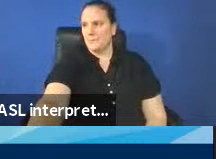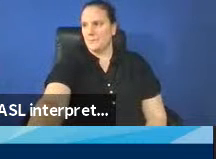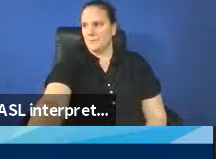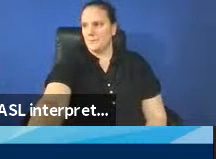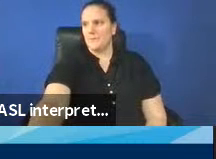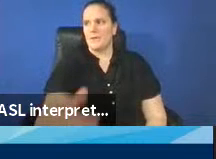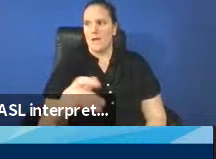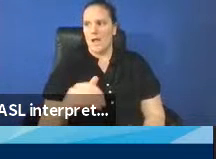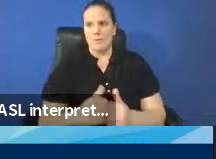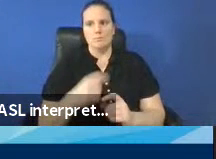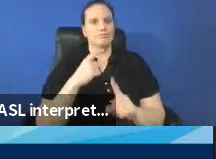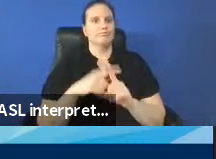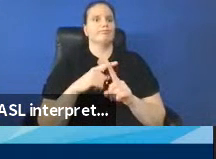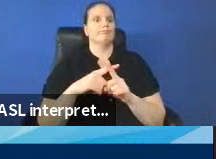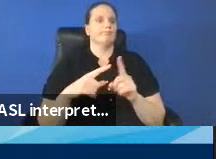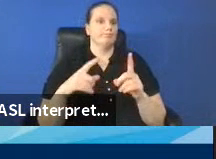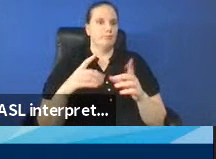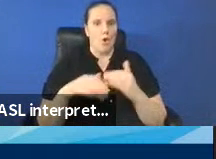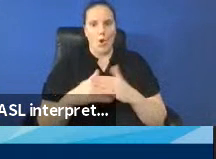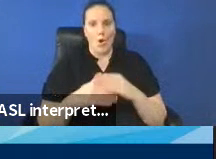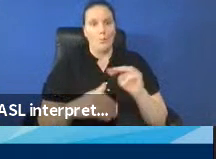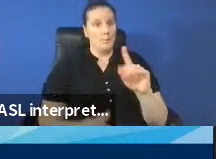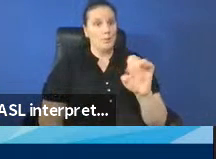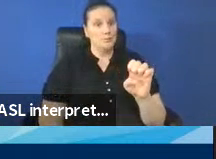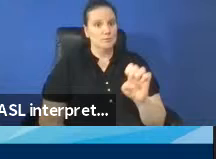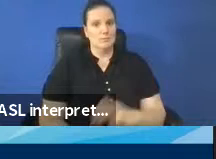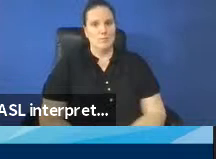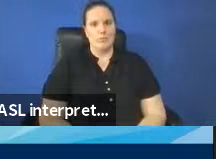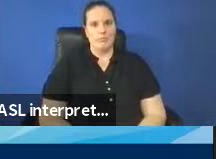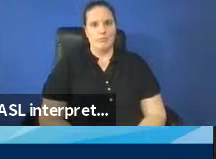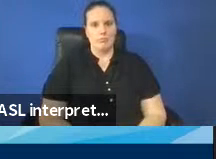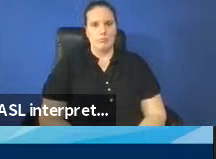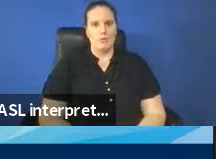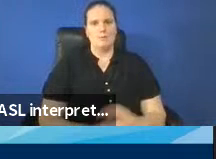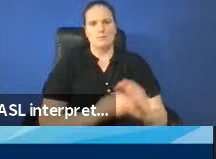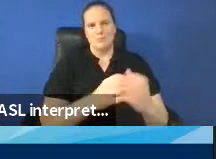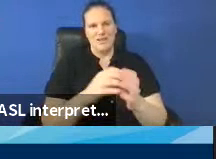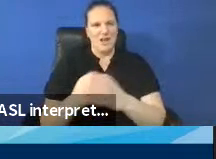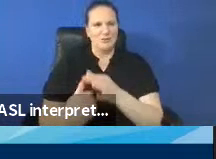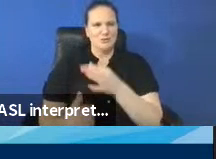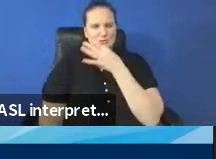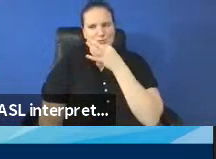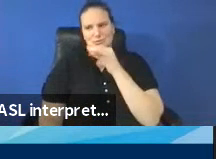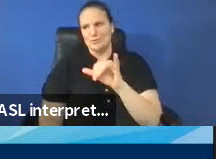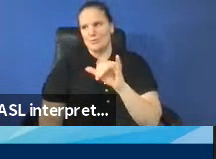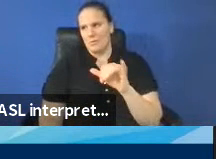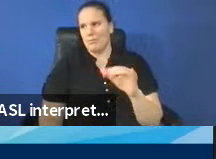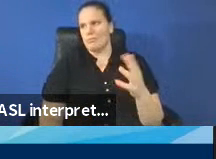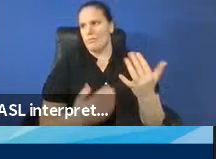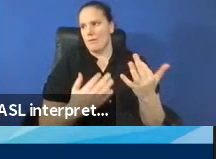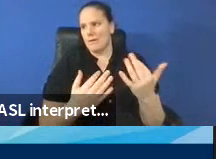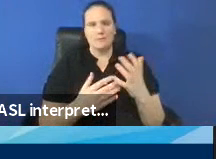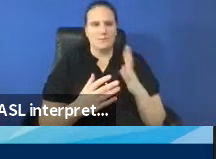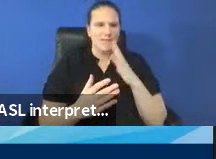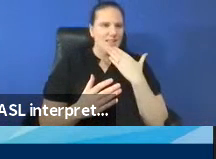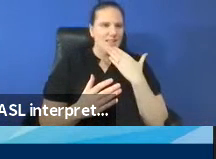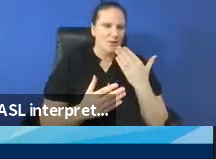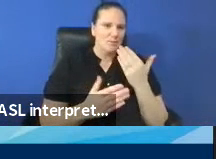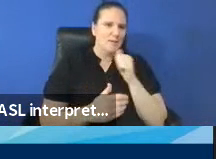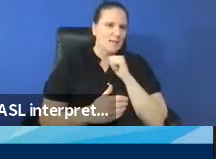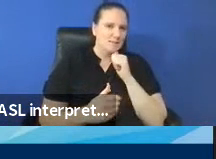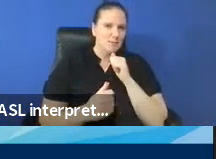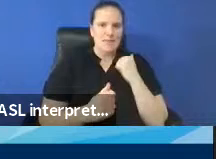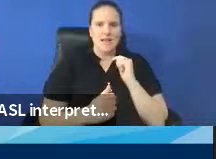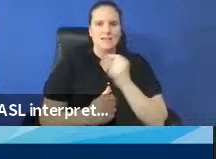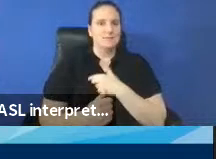optimize themselves in regard to all modes. Andre, we're going to do some breakouts as well so we can dive in. So thanks for being patient with us. I know